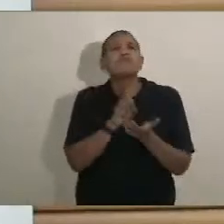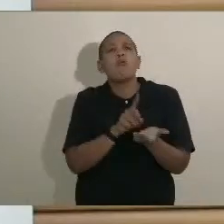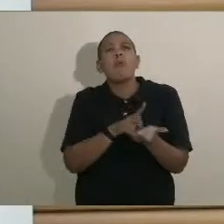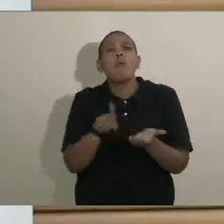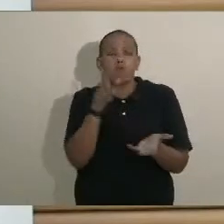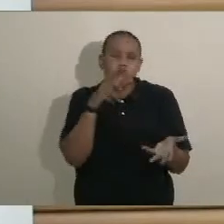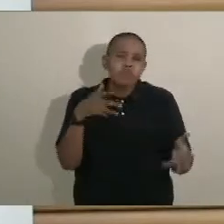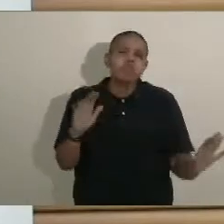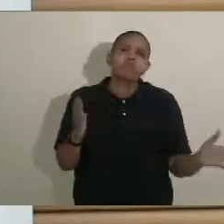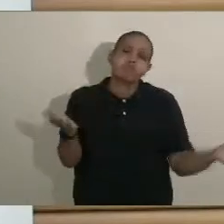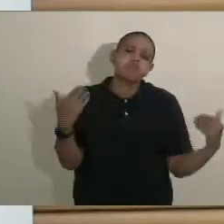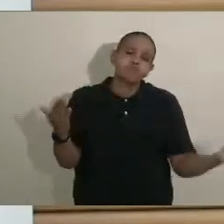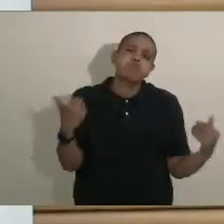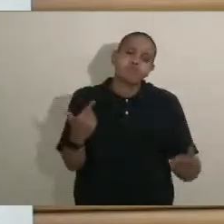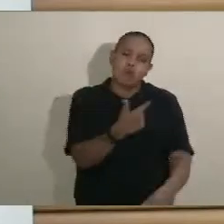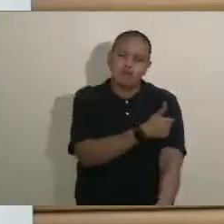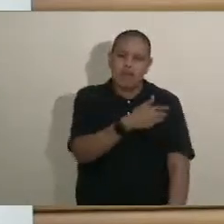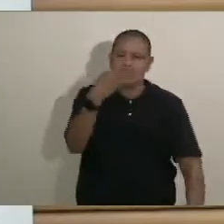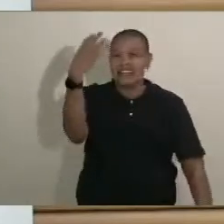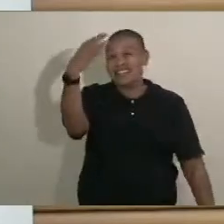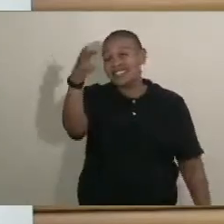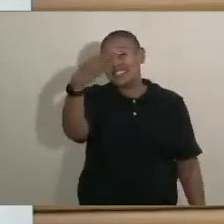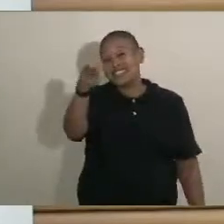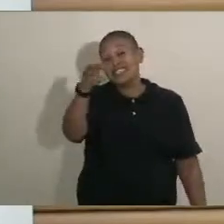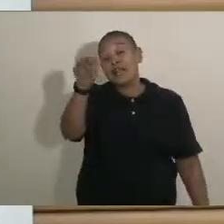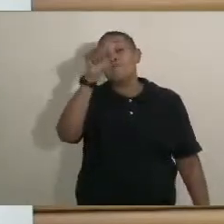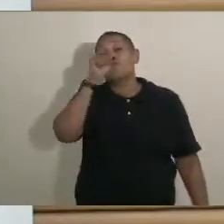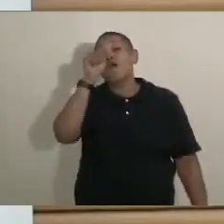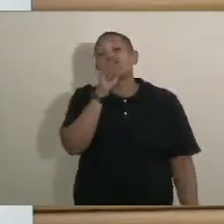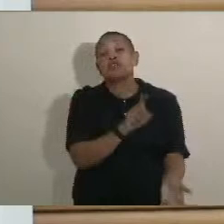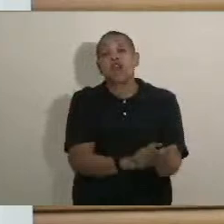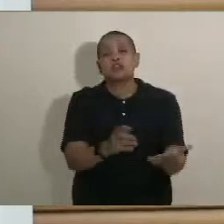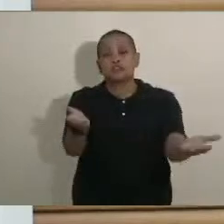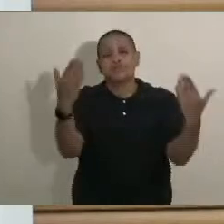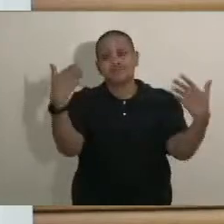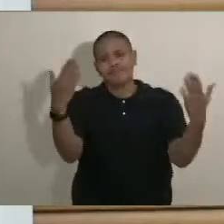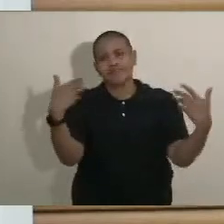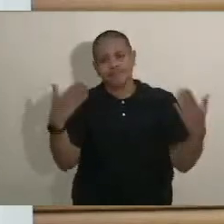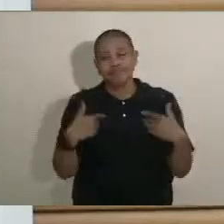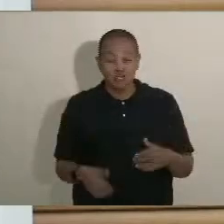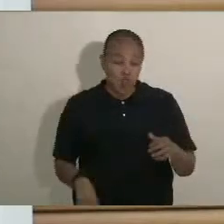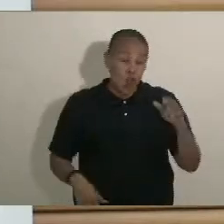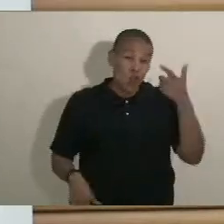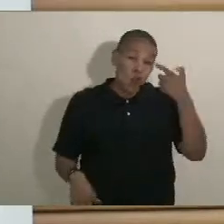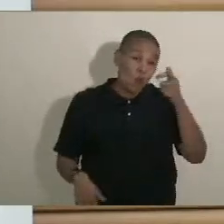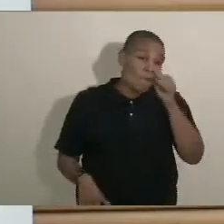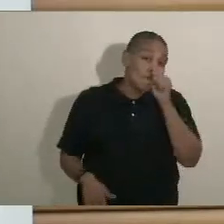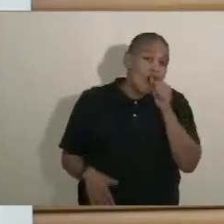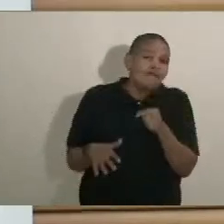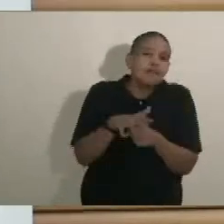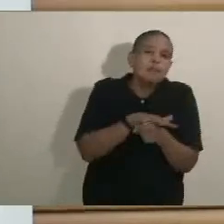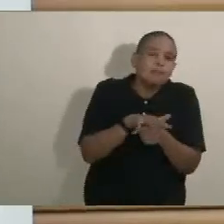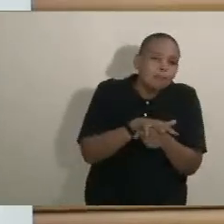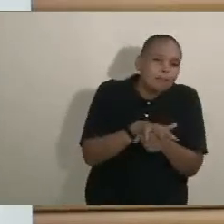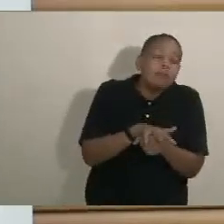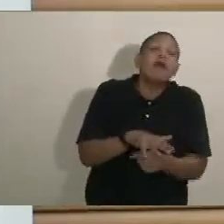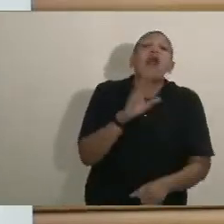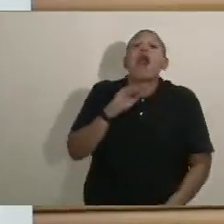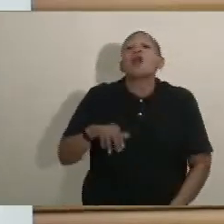operation and 16 private doctors administering vaccines. So really there is no excuse, no matter which parish you live